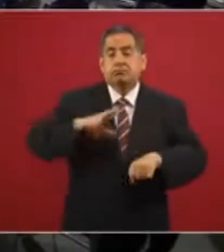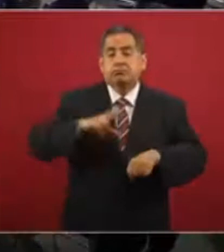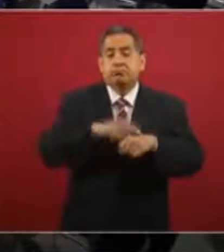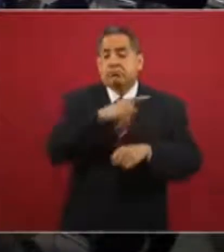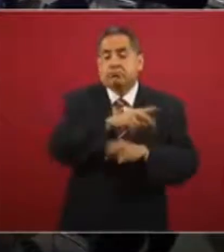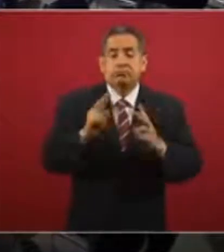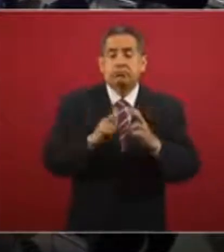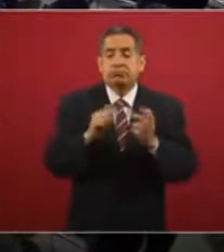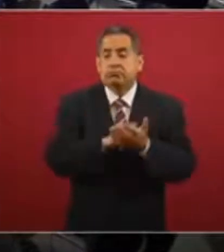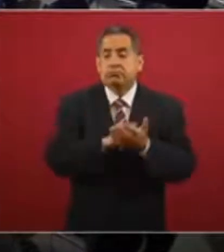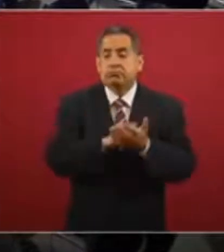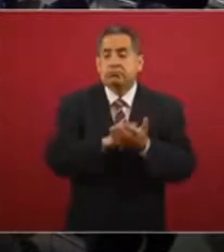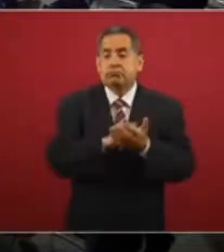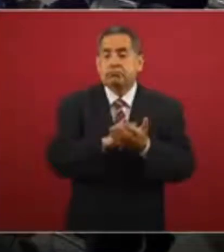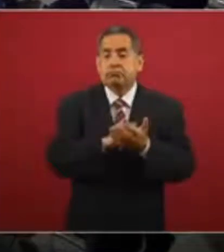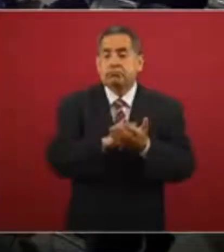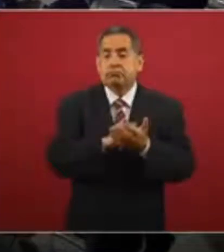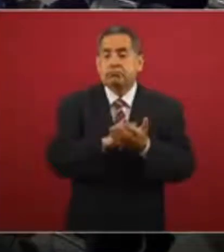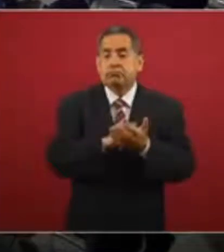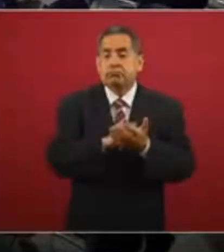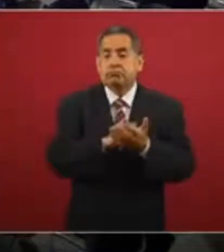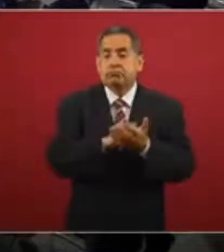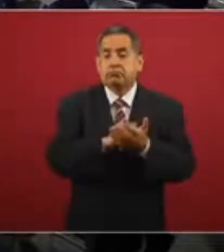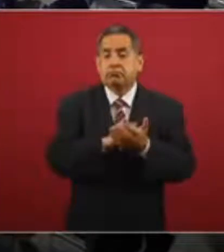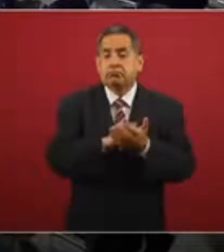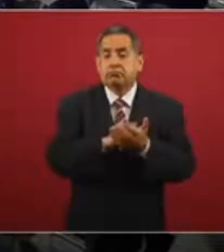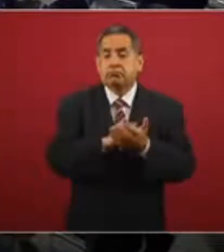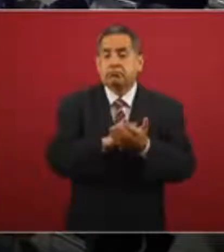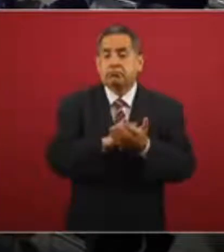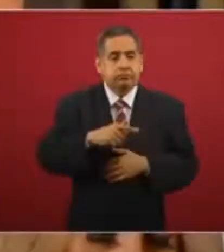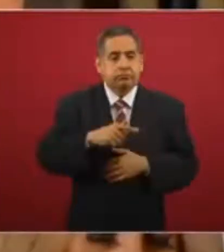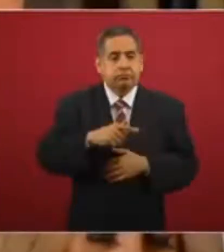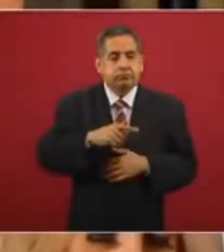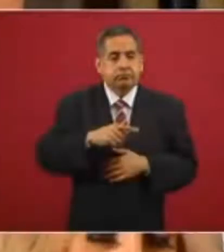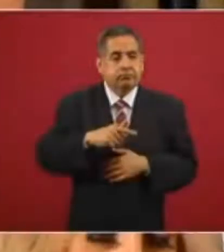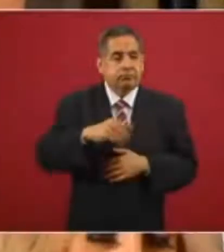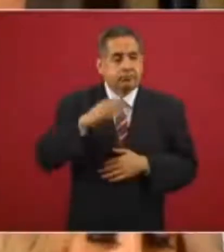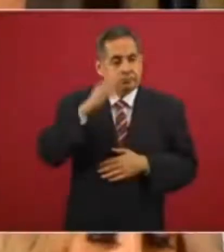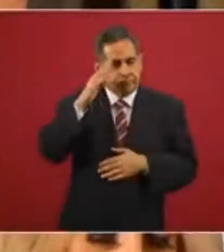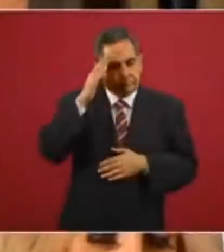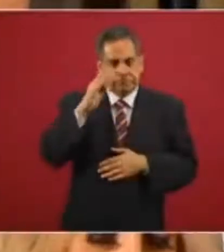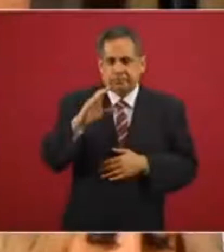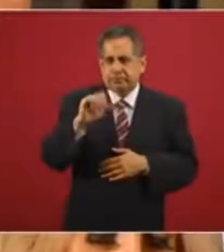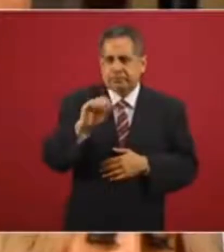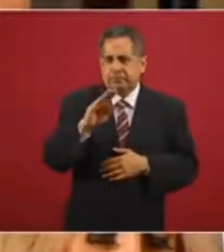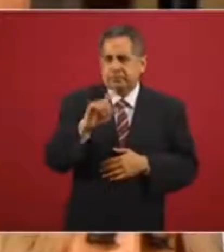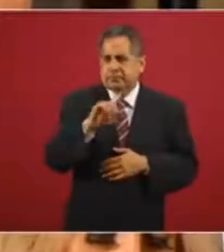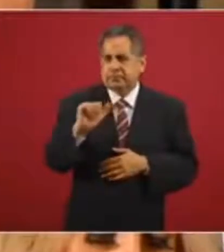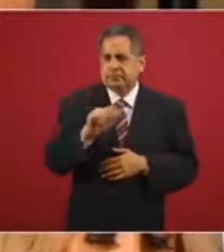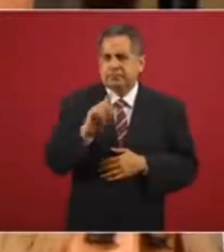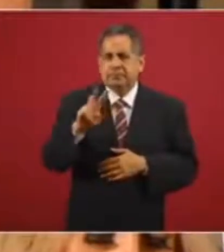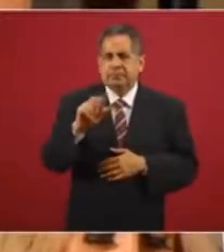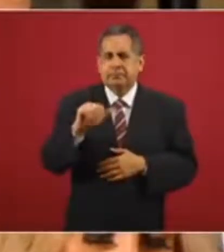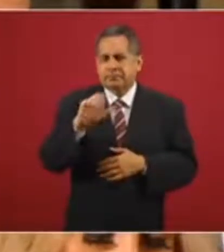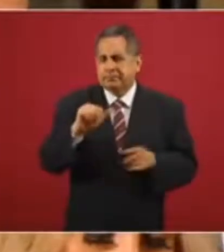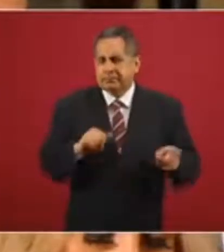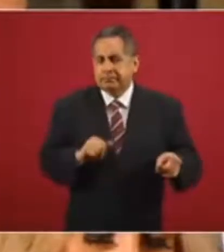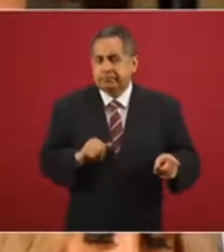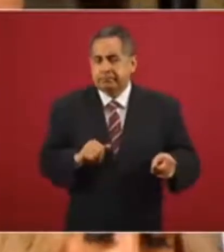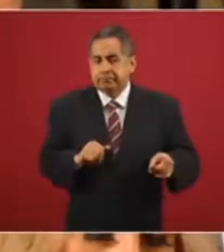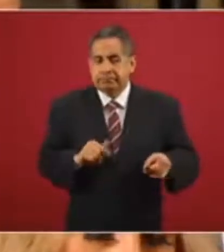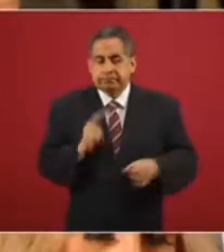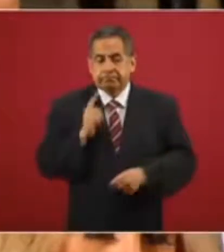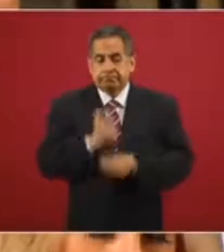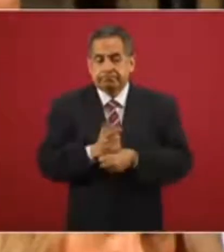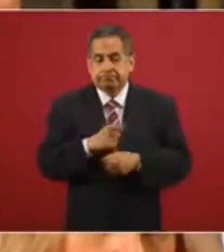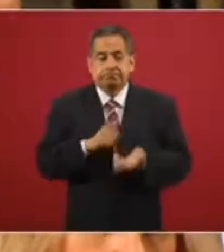Tamaulipas, el señor Cabeza. Oh, from the governor of Tamaulipas. De Vaca, donde pues se señala